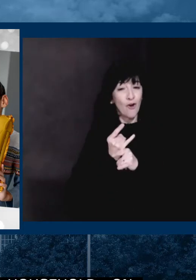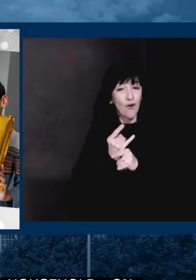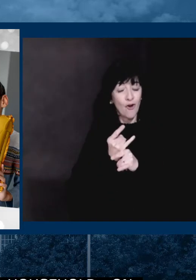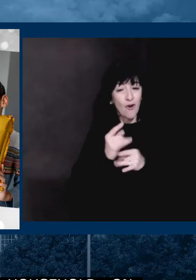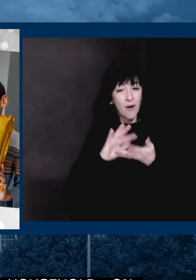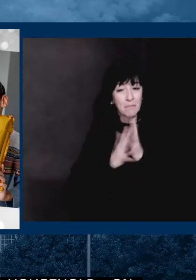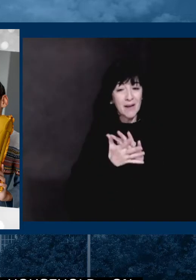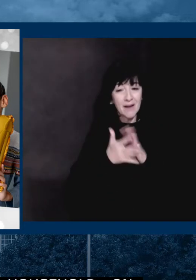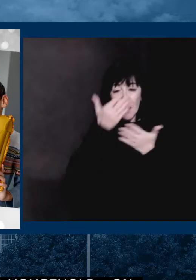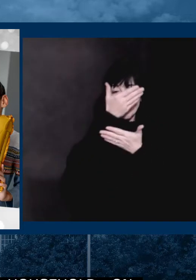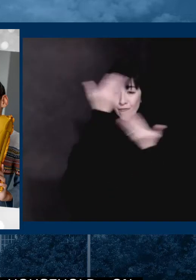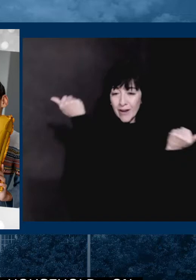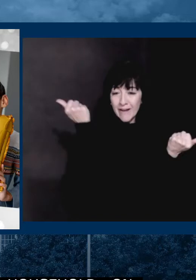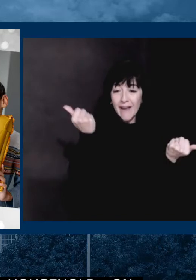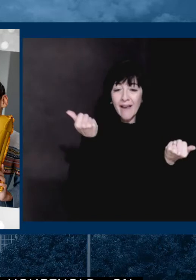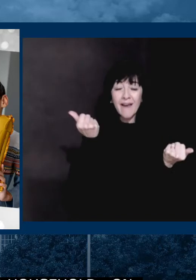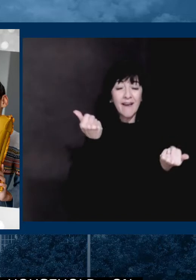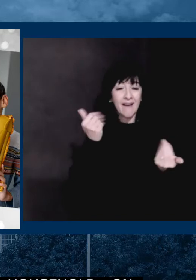parties